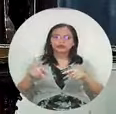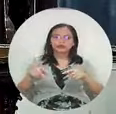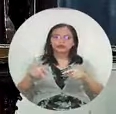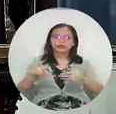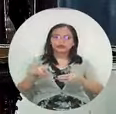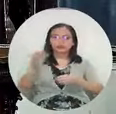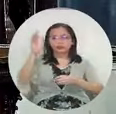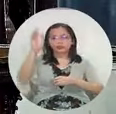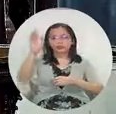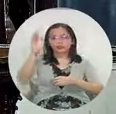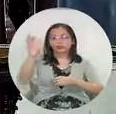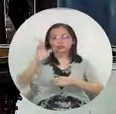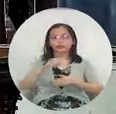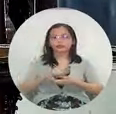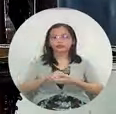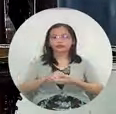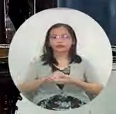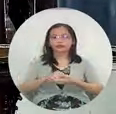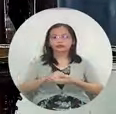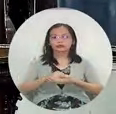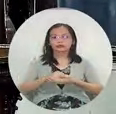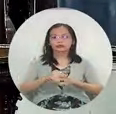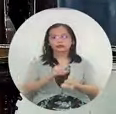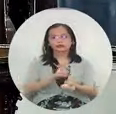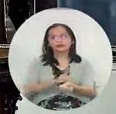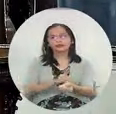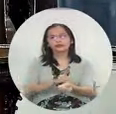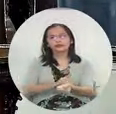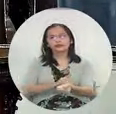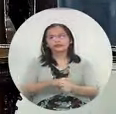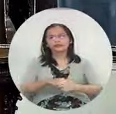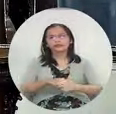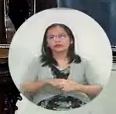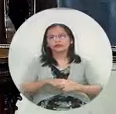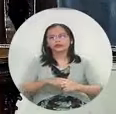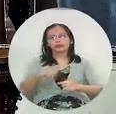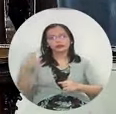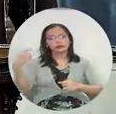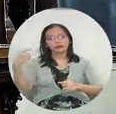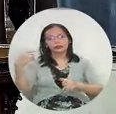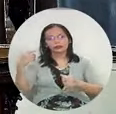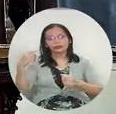Somebody asked me one day, he said, Dr. Jesalva, why did you leave medicine